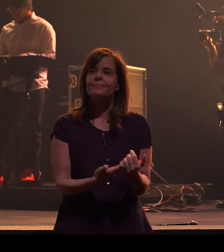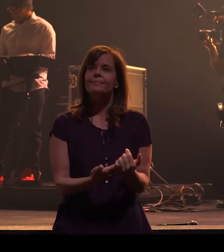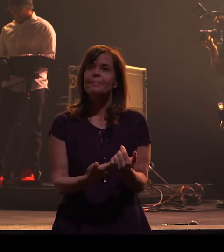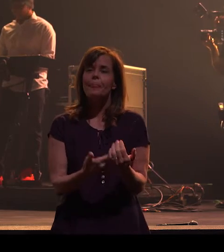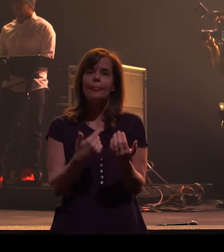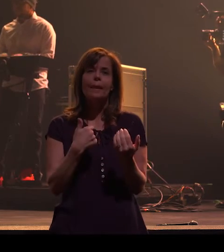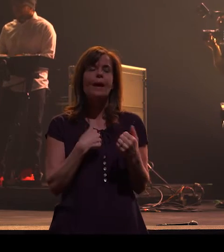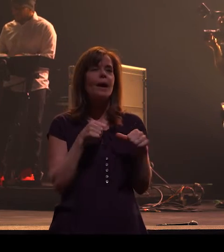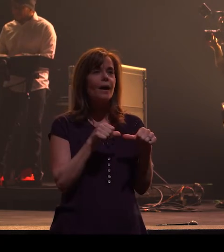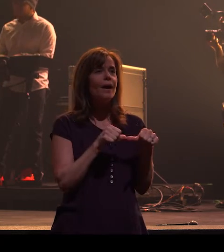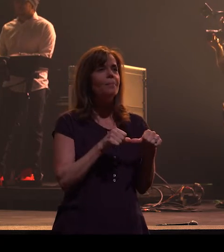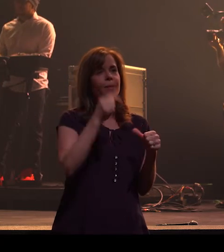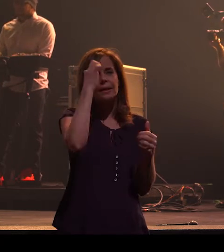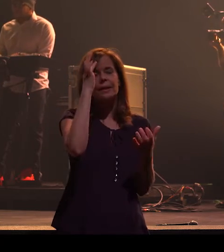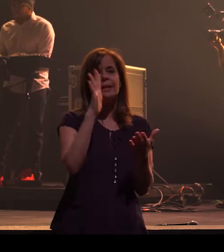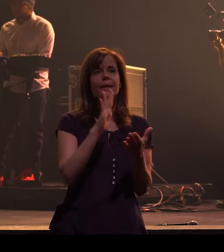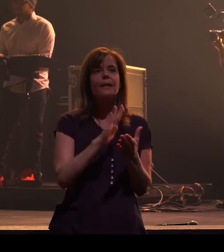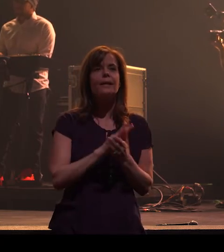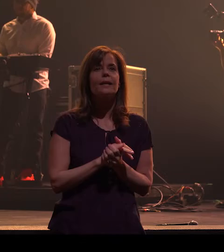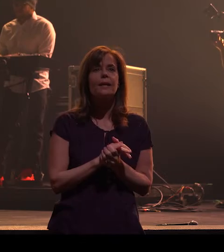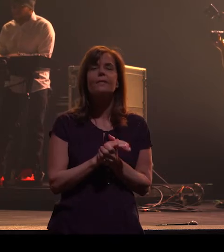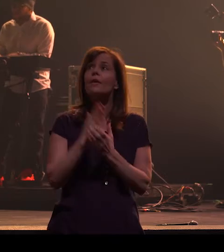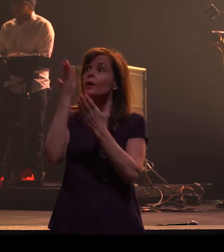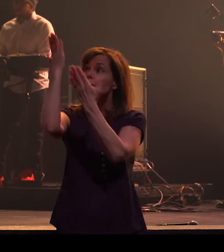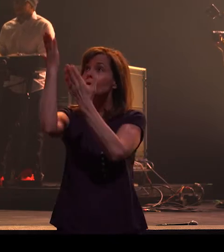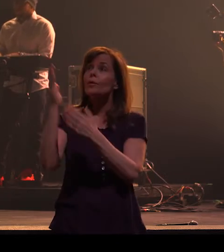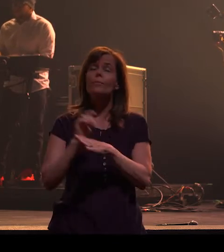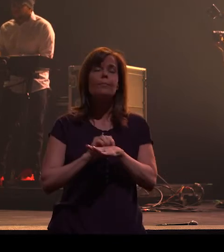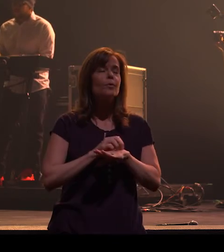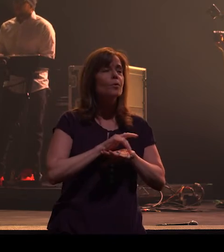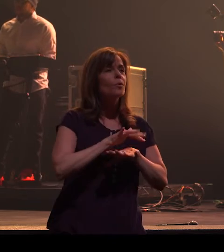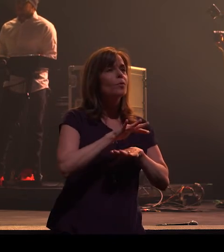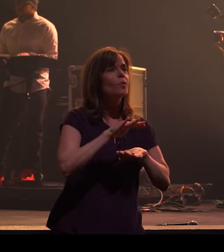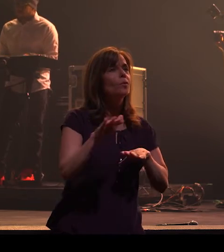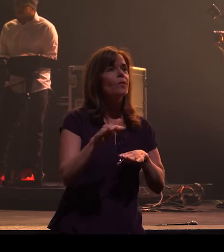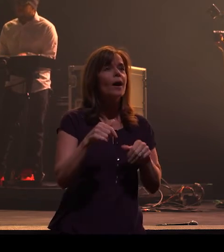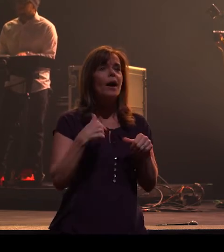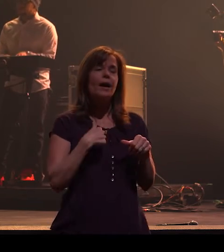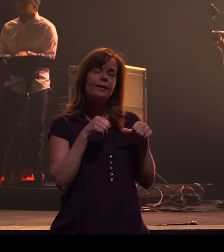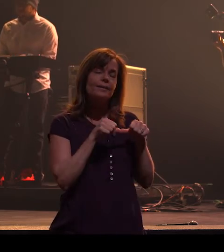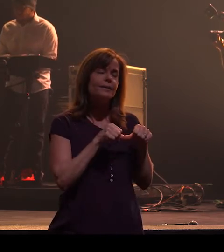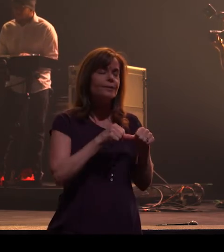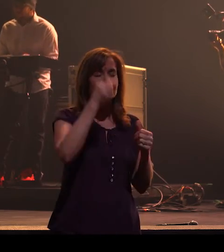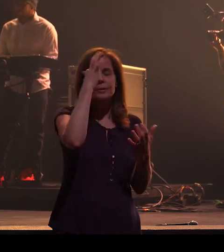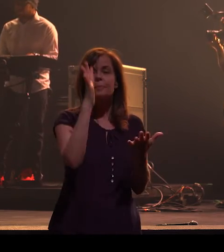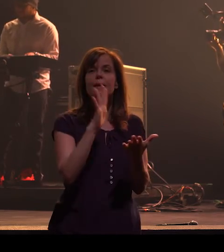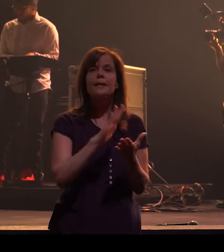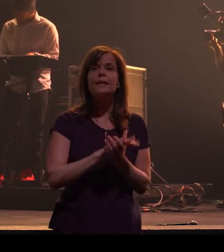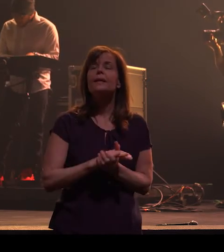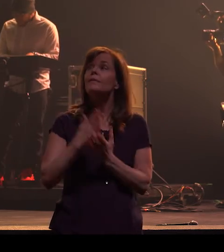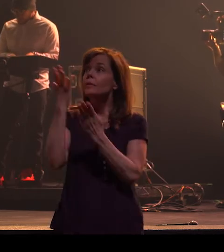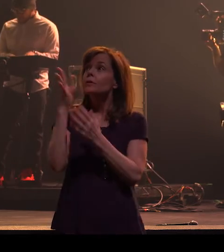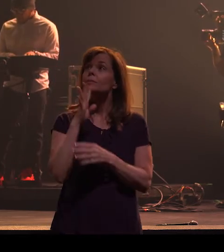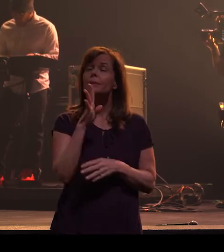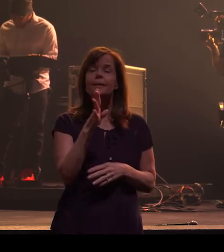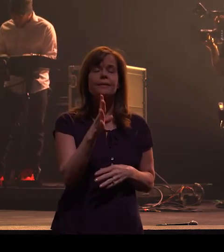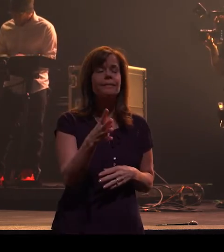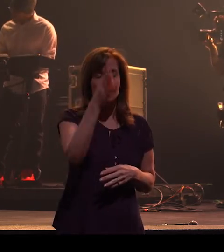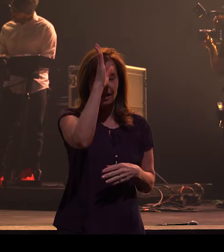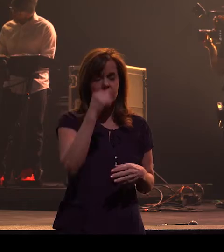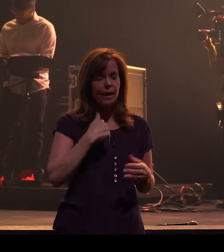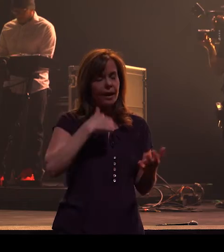good. I still believe you're moving. I still believe you're speaking.